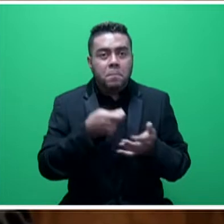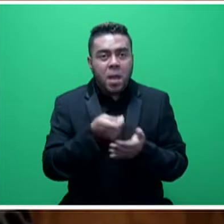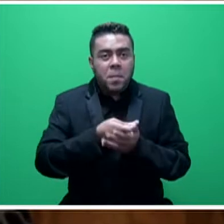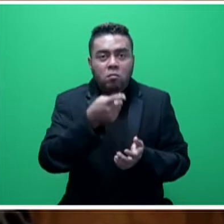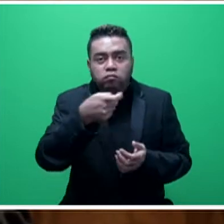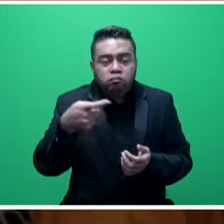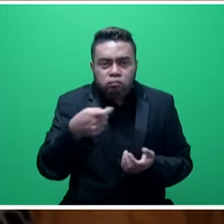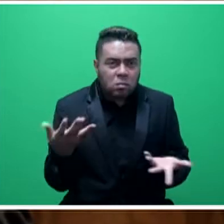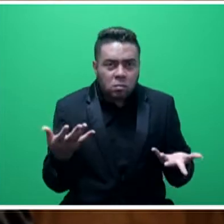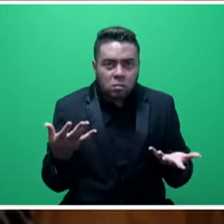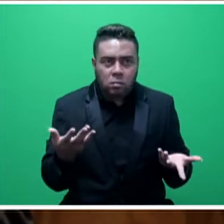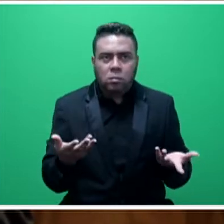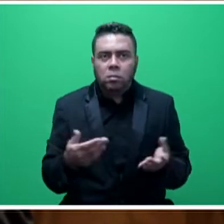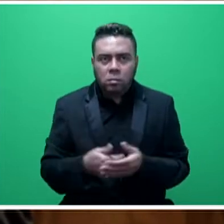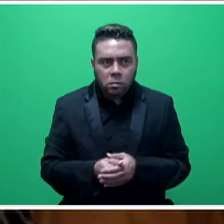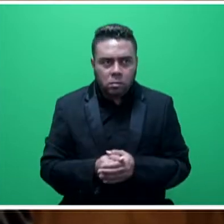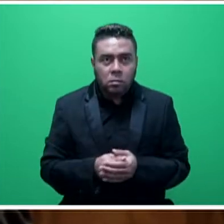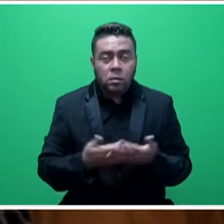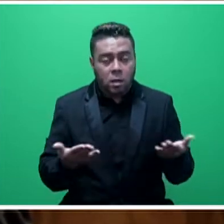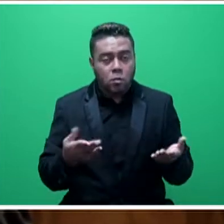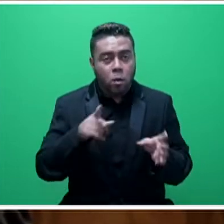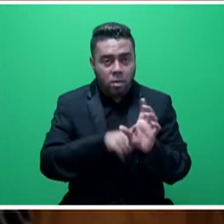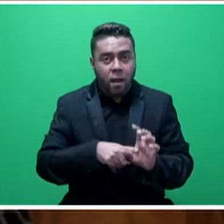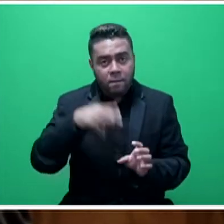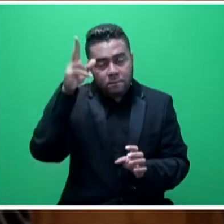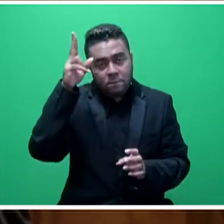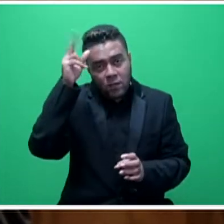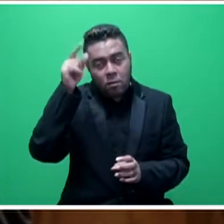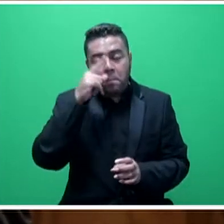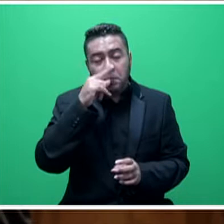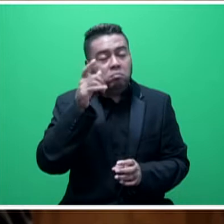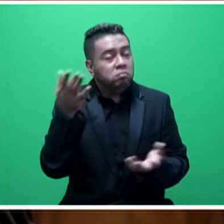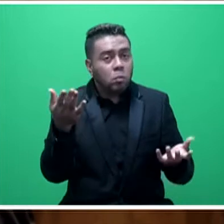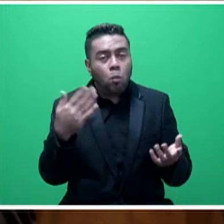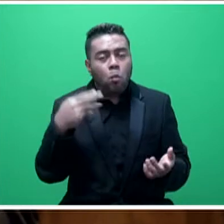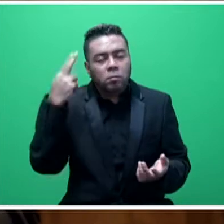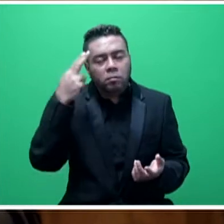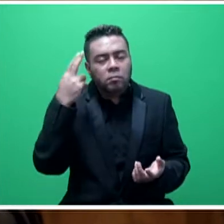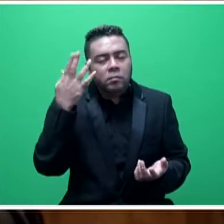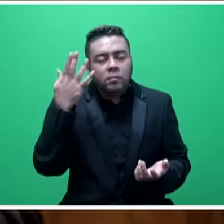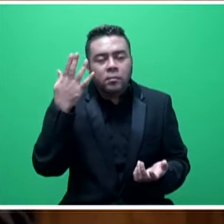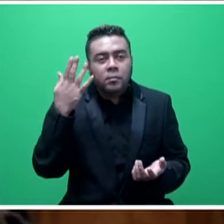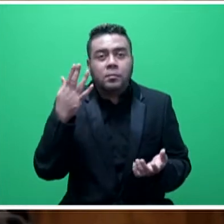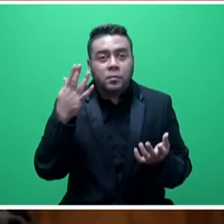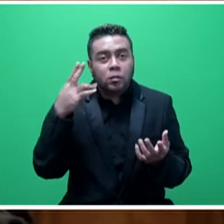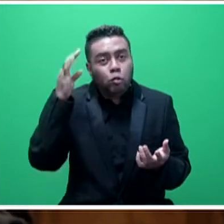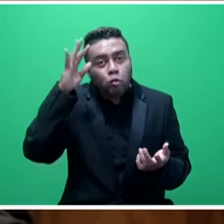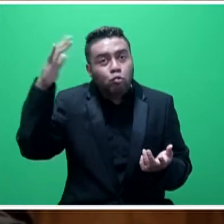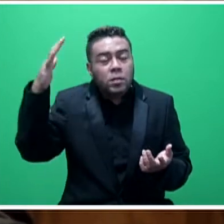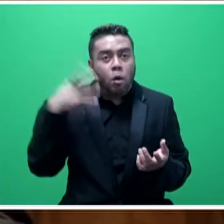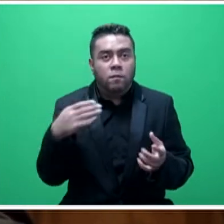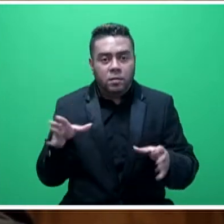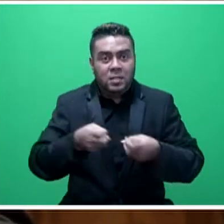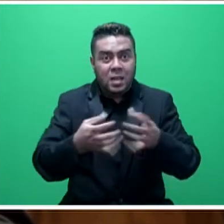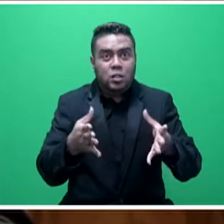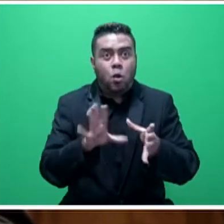dreamed about starting your own business, now can easily do so with a few clicks online. The national budget caters for everyone. Mr.